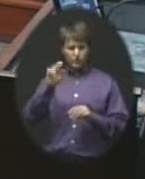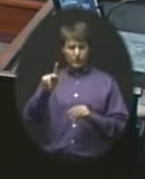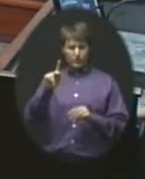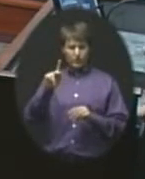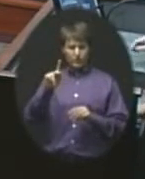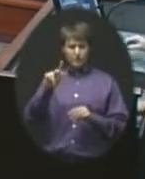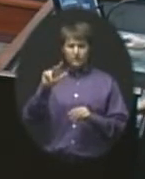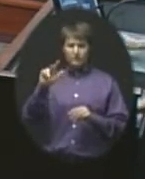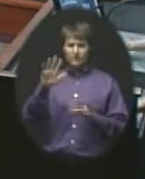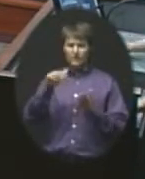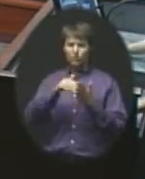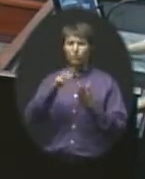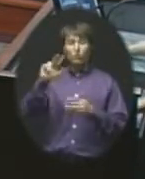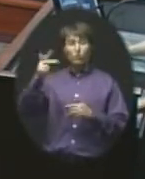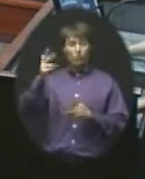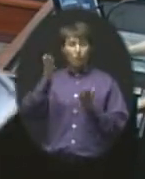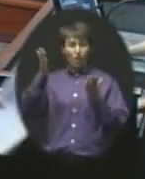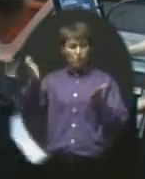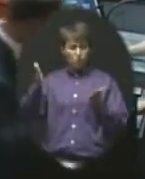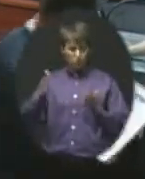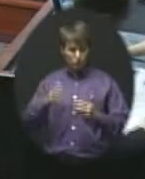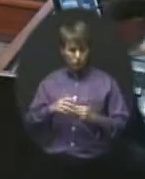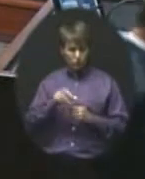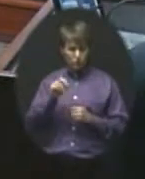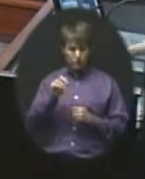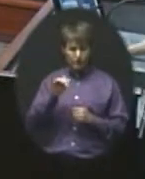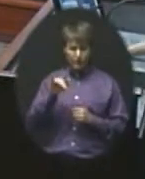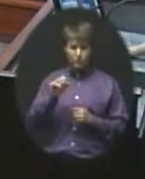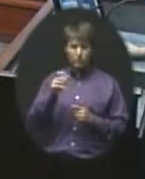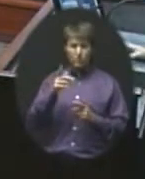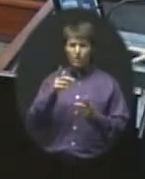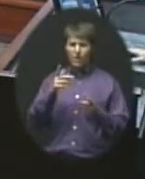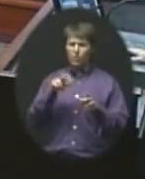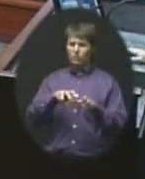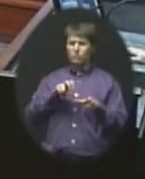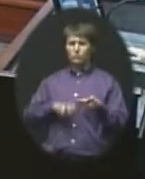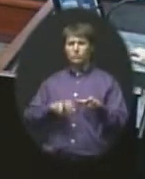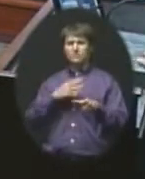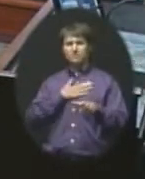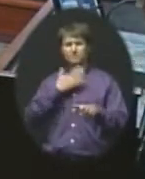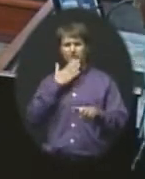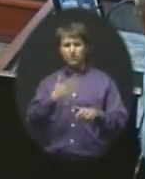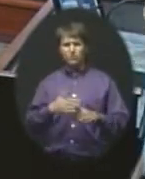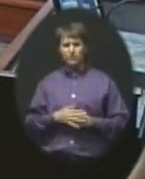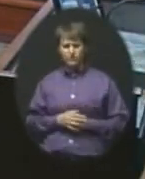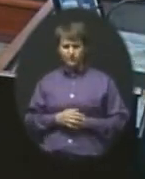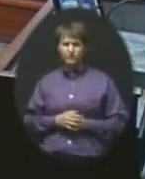the third offer. Dr. Daniels, I'd like to recuse myself. Yes, thank you.